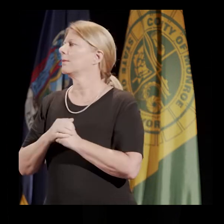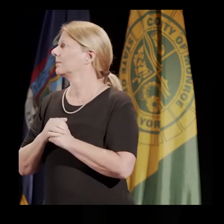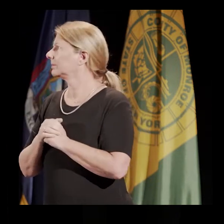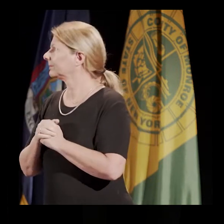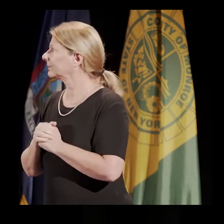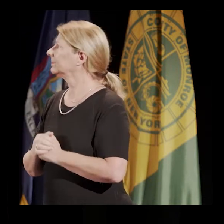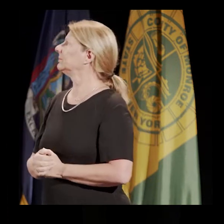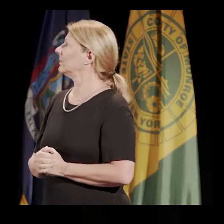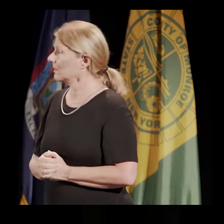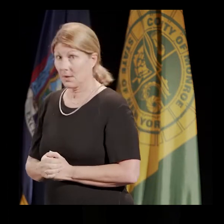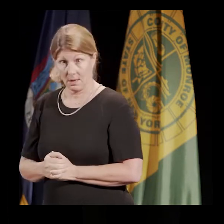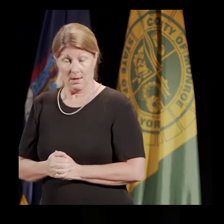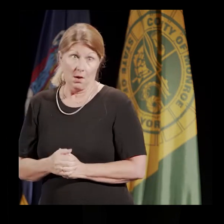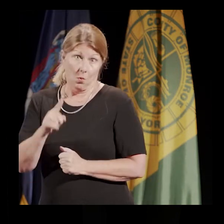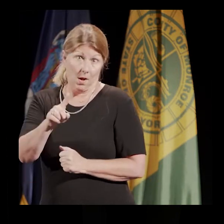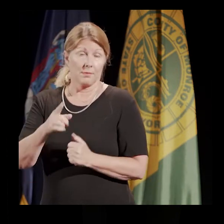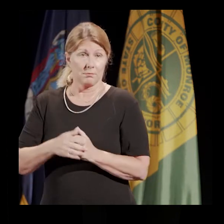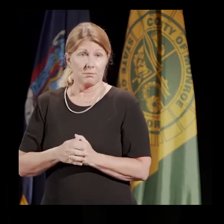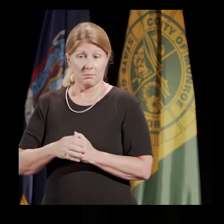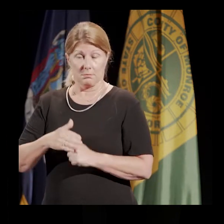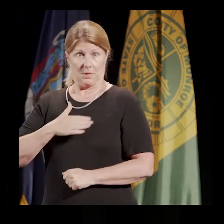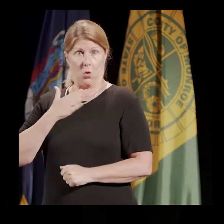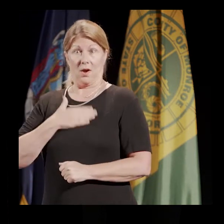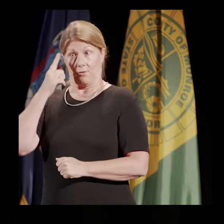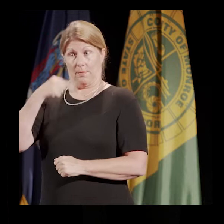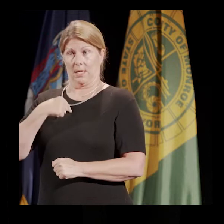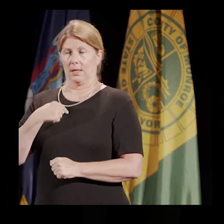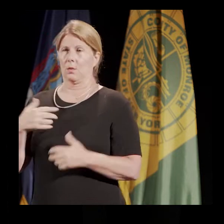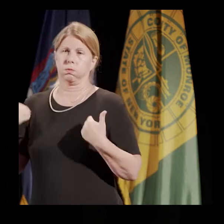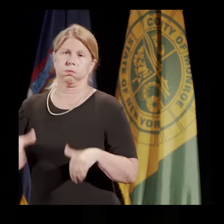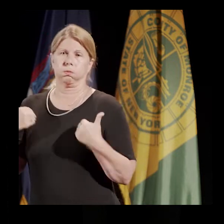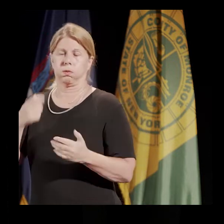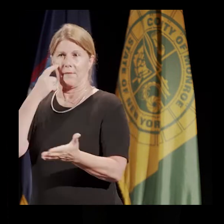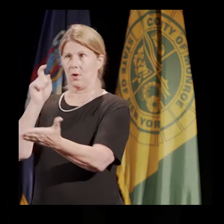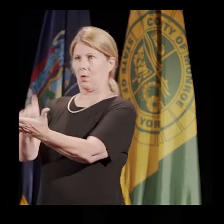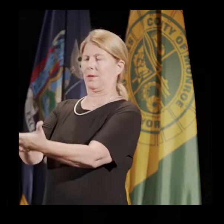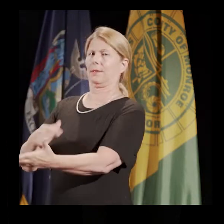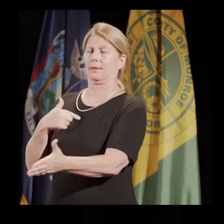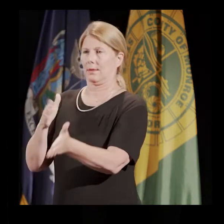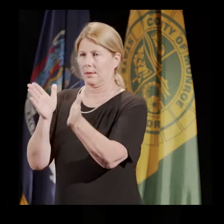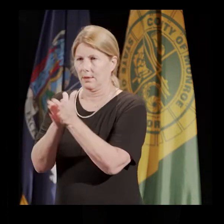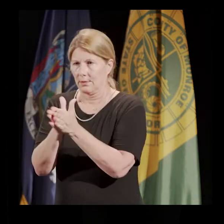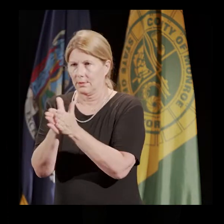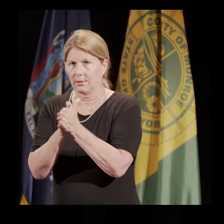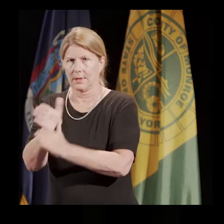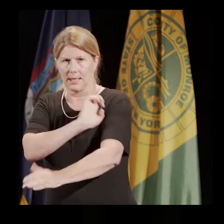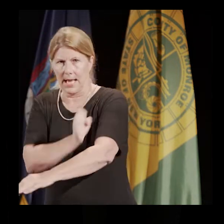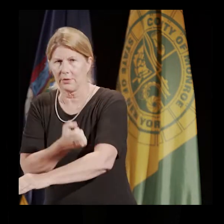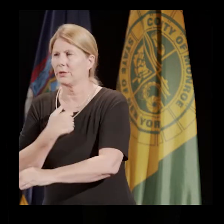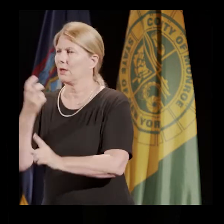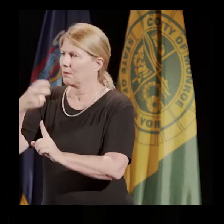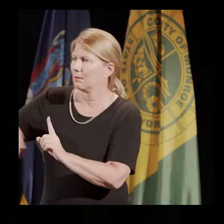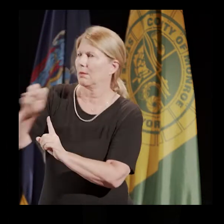of this job has been the enthusiasm and energy I feel as I travel around the city and